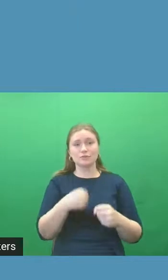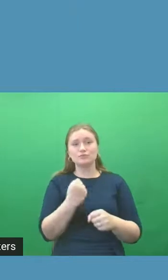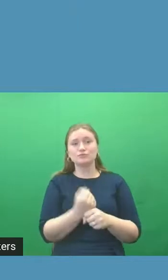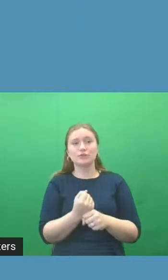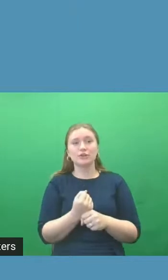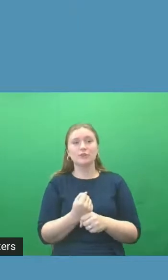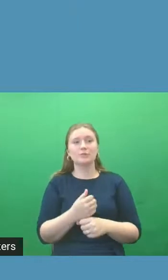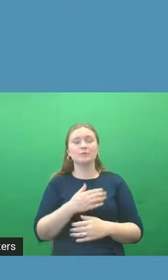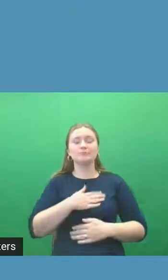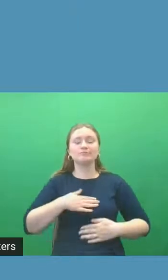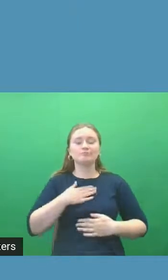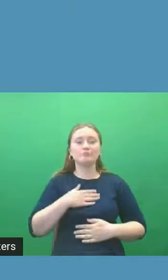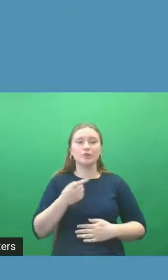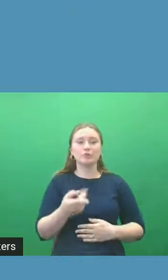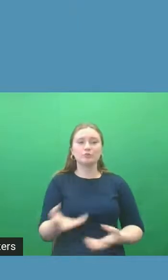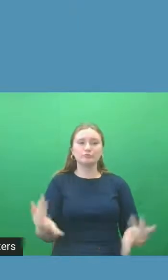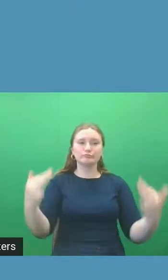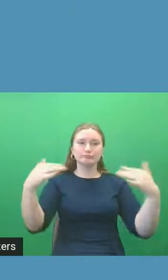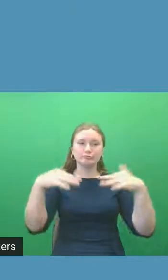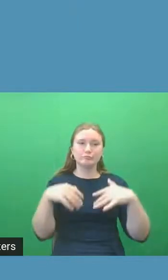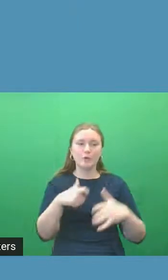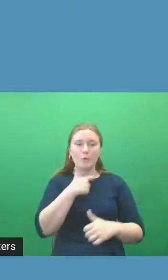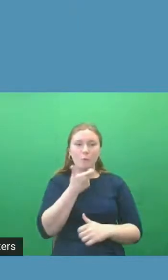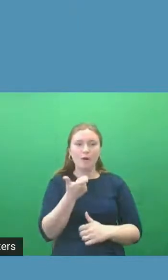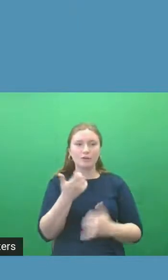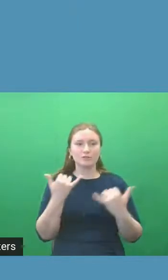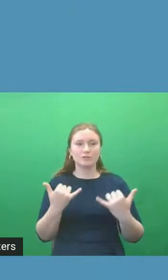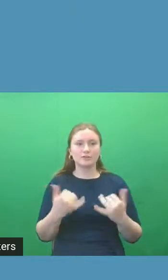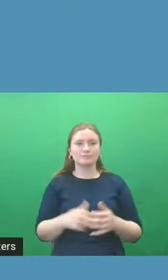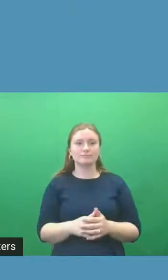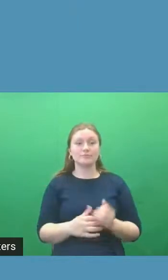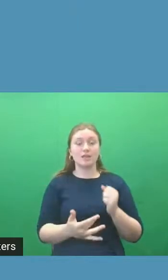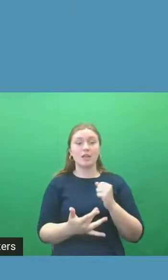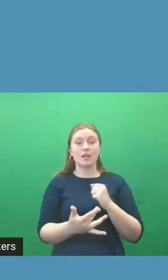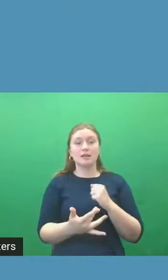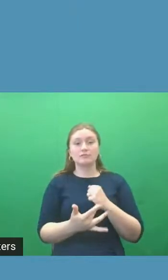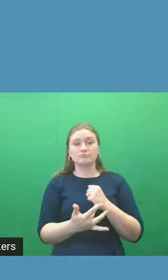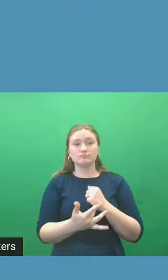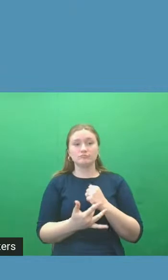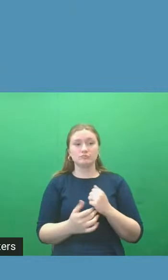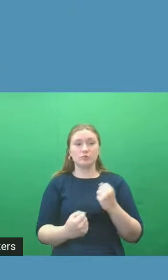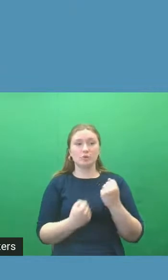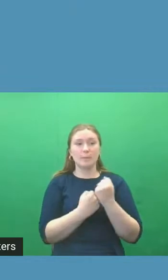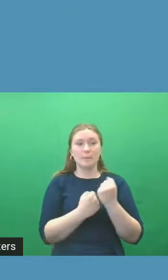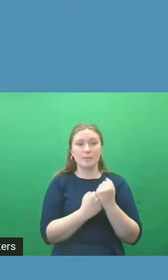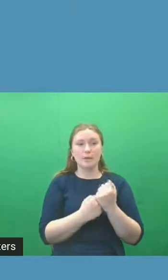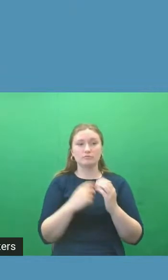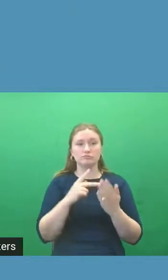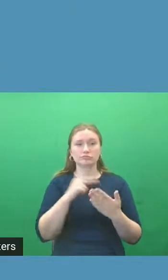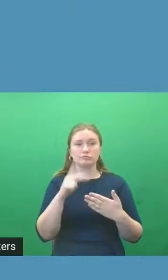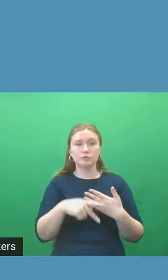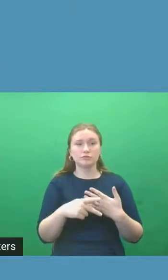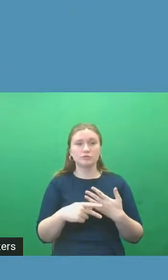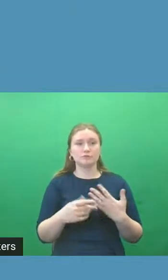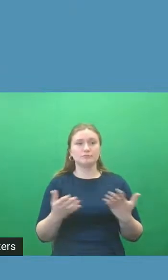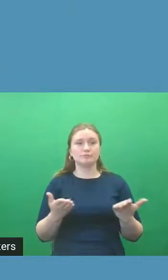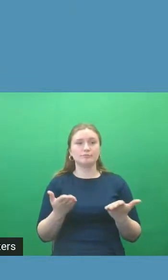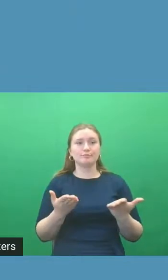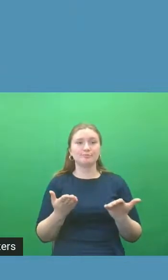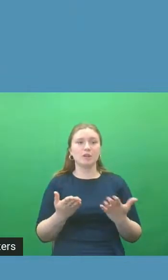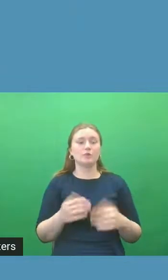here today. The Digital Empowerment Project is a nationwide initiative organized by the 6 U.S. regional